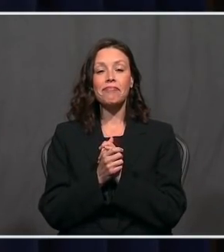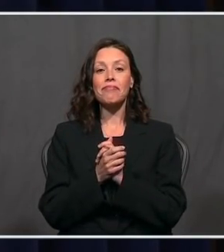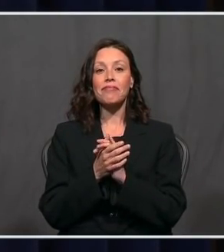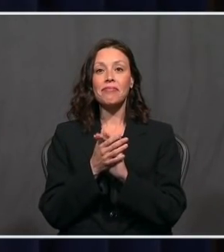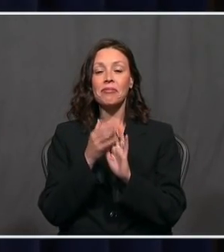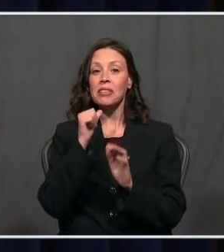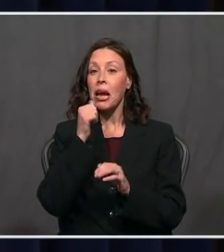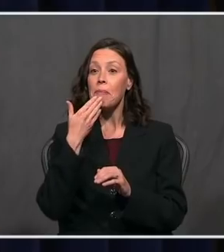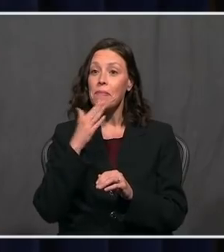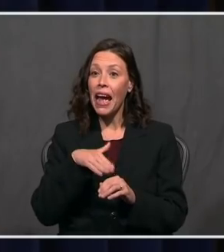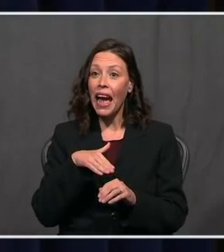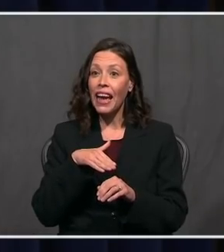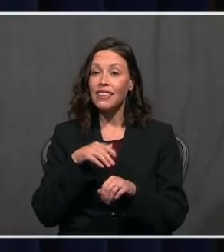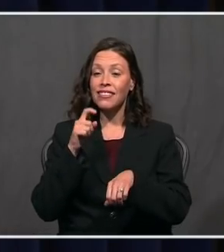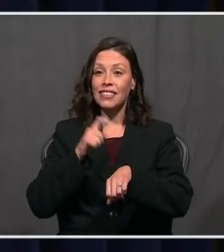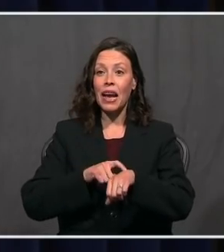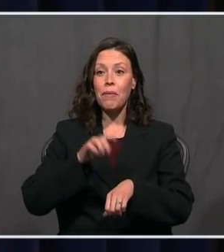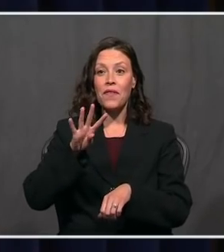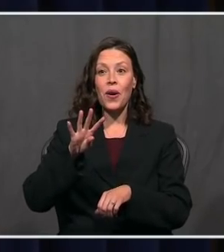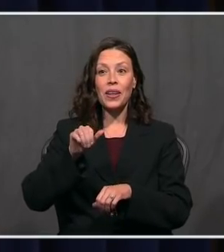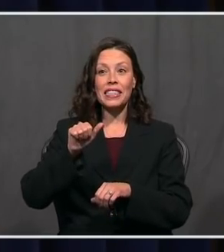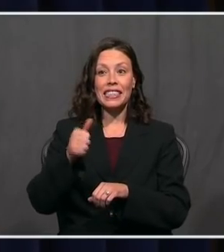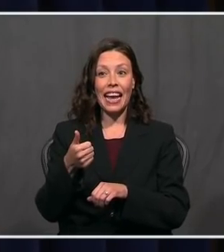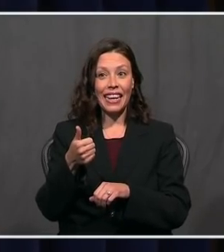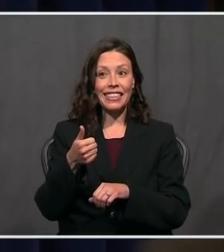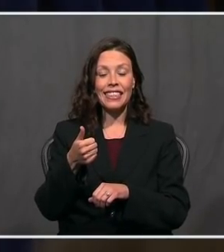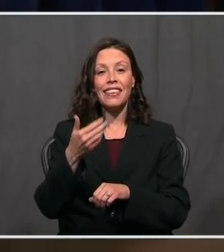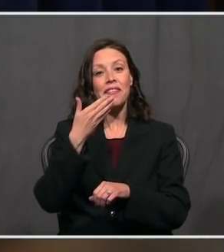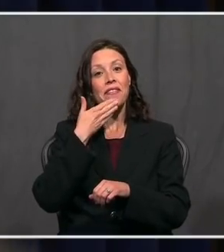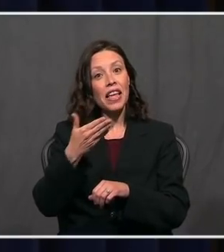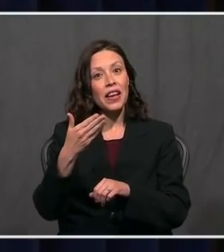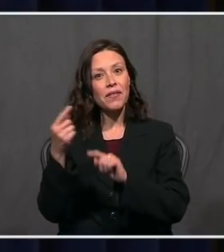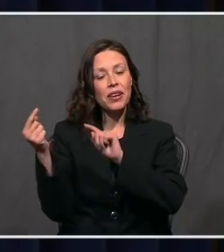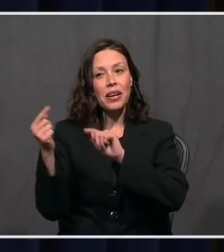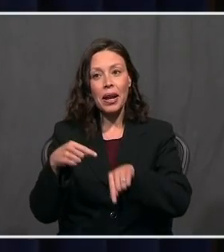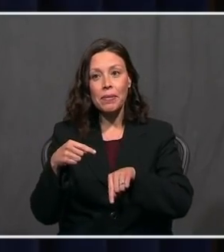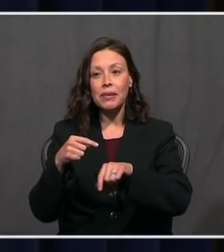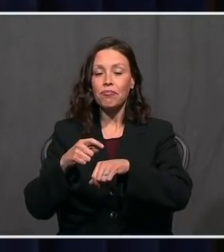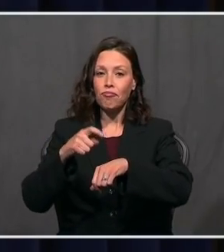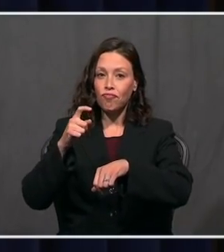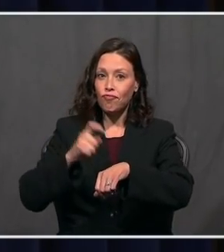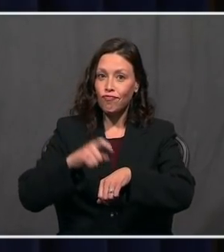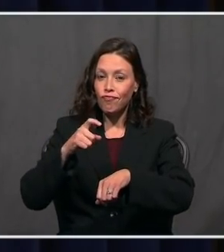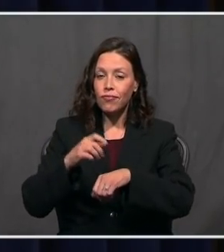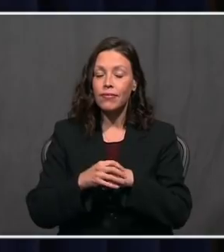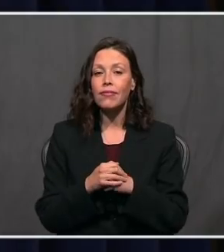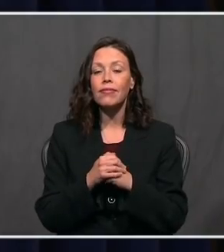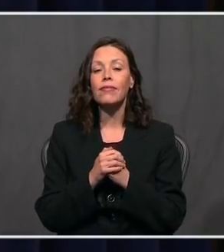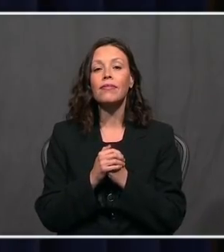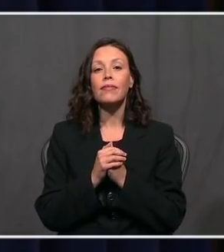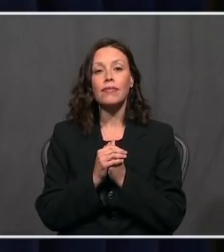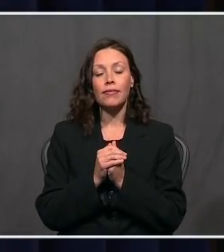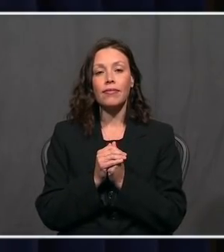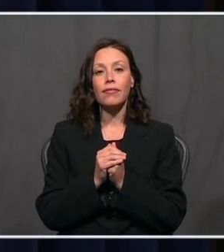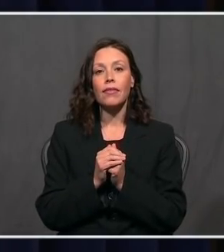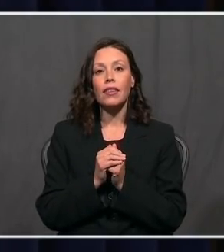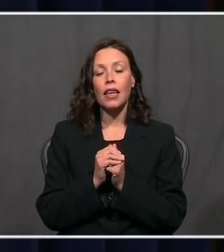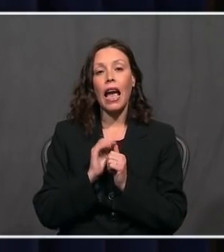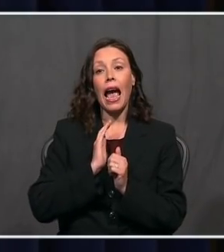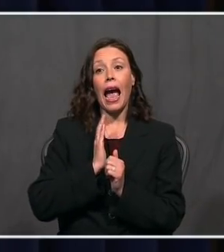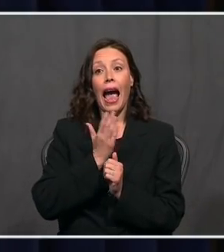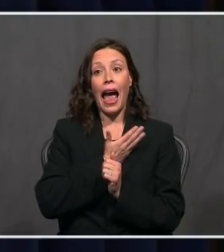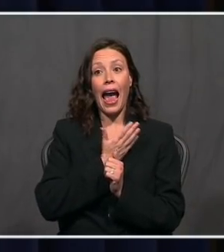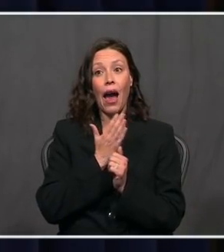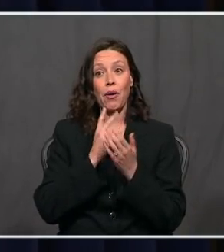Not so bad, 4:10 on the dot, so thank you for being punctual. There's a sequence, an intentional sequence to what we're doing